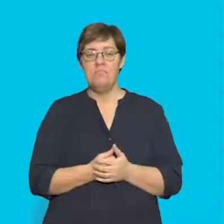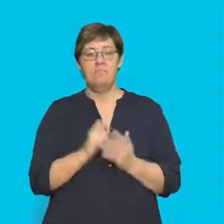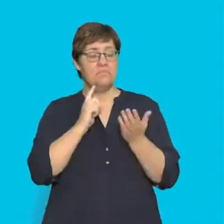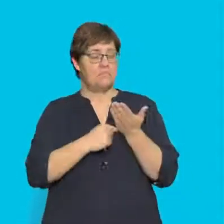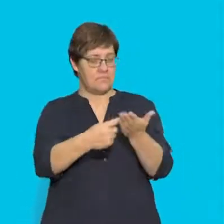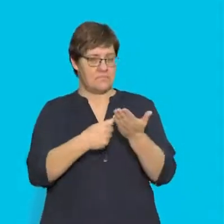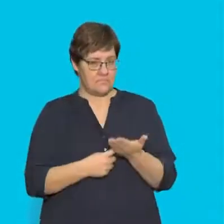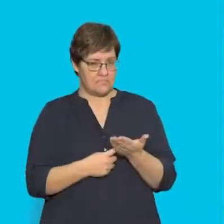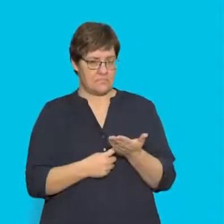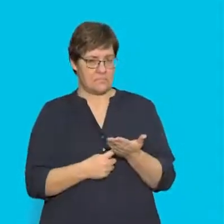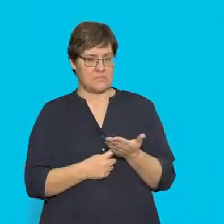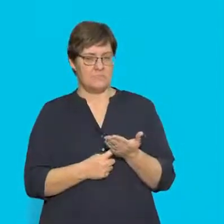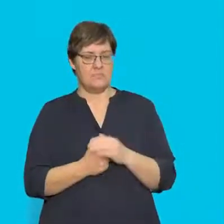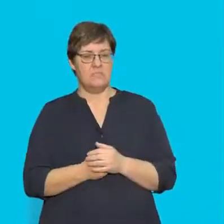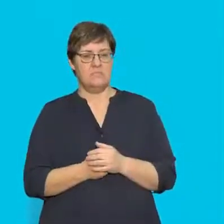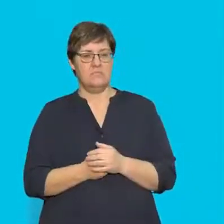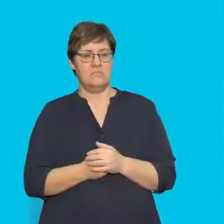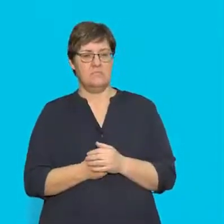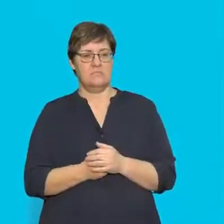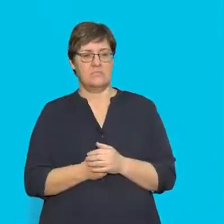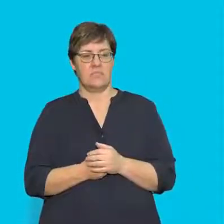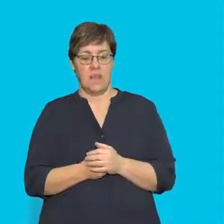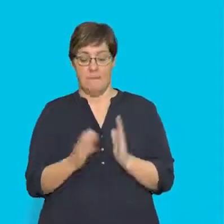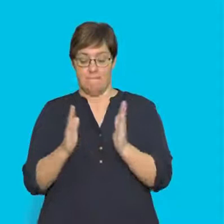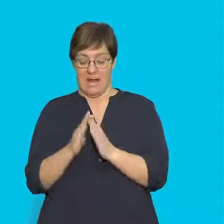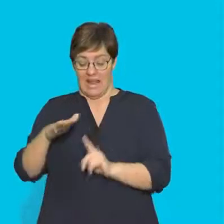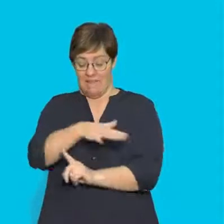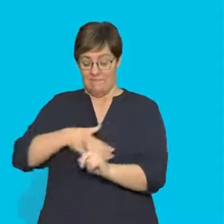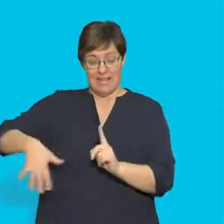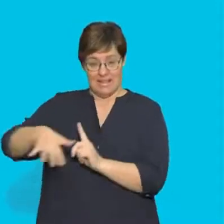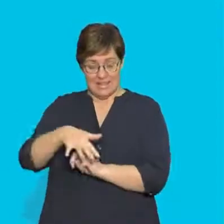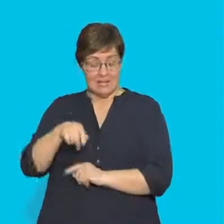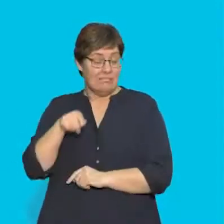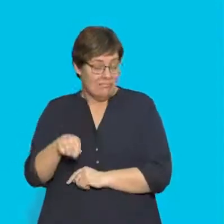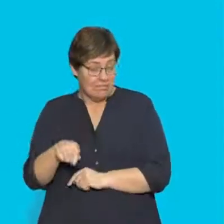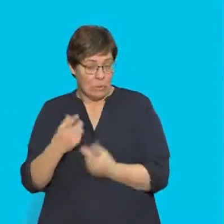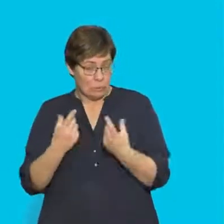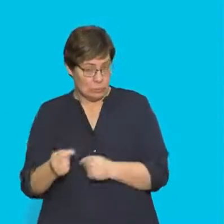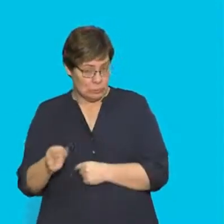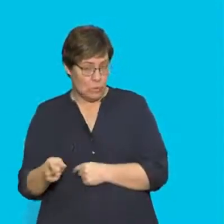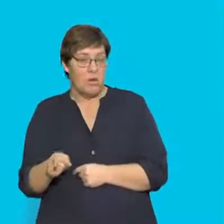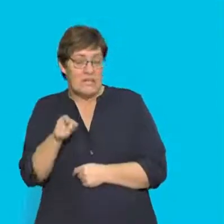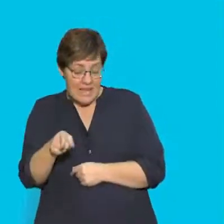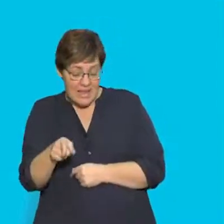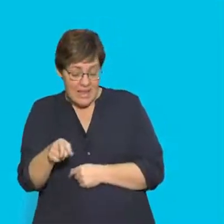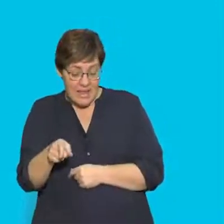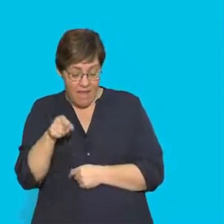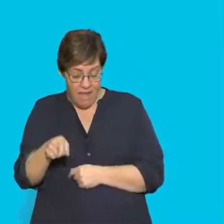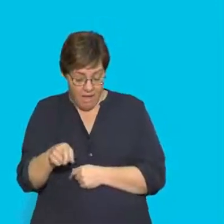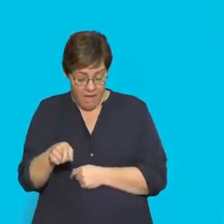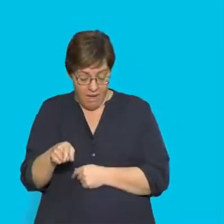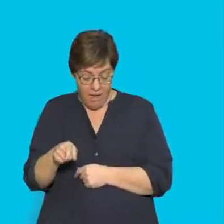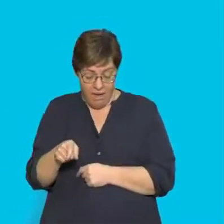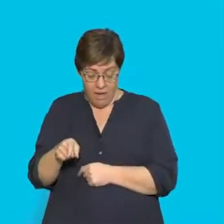doing something to a magnetic field, and let's see if we can do something to the magnetic field